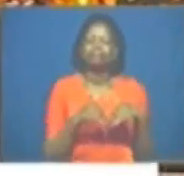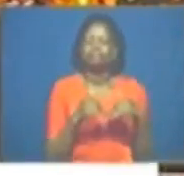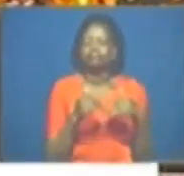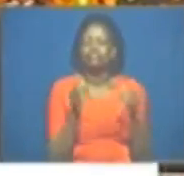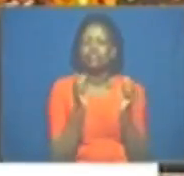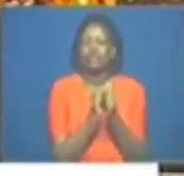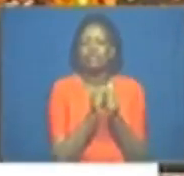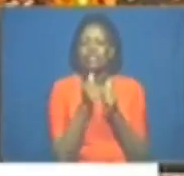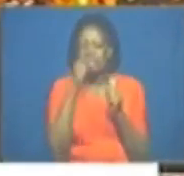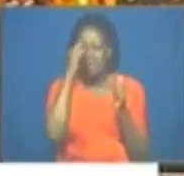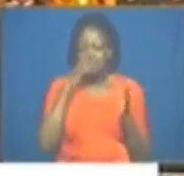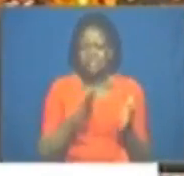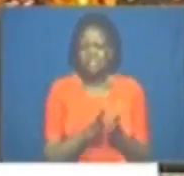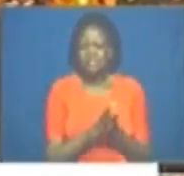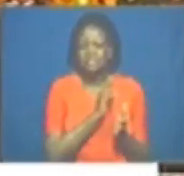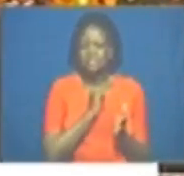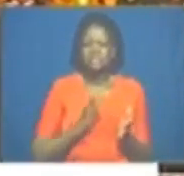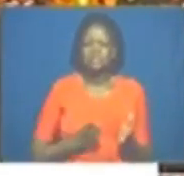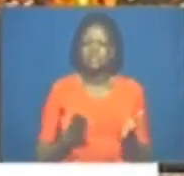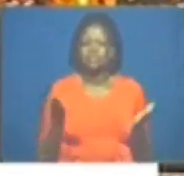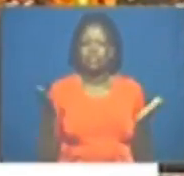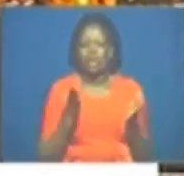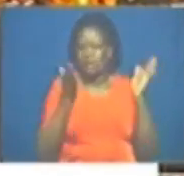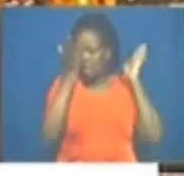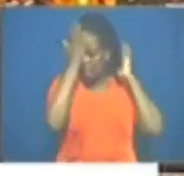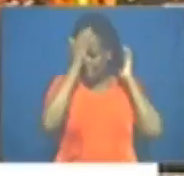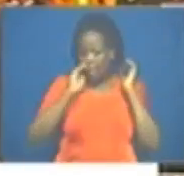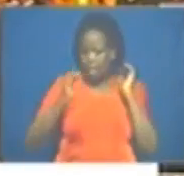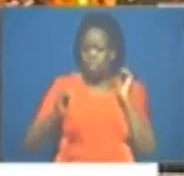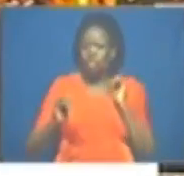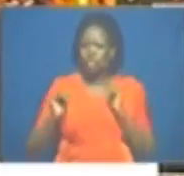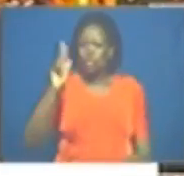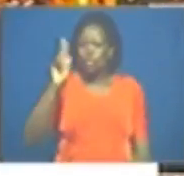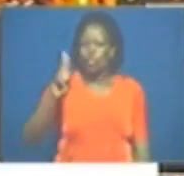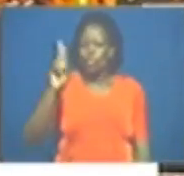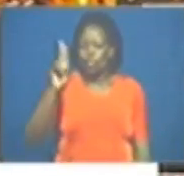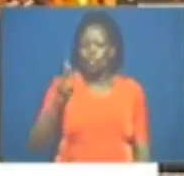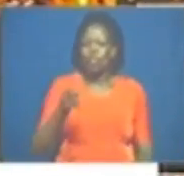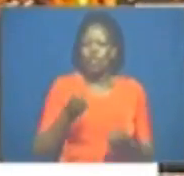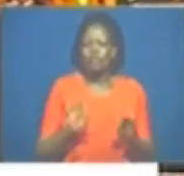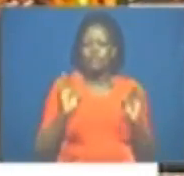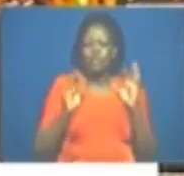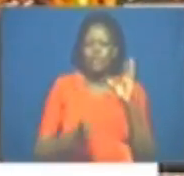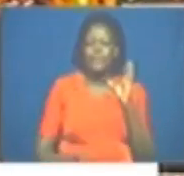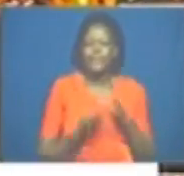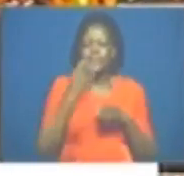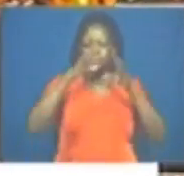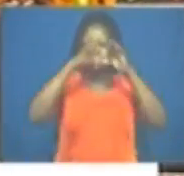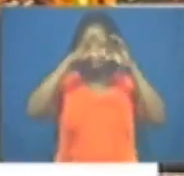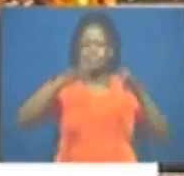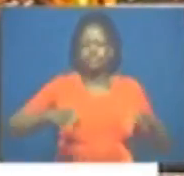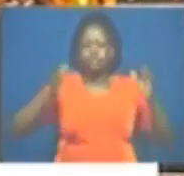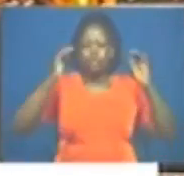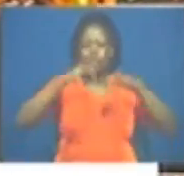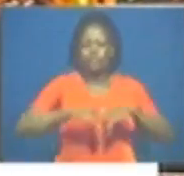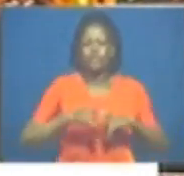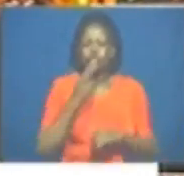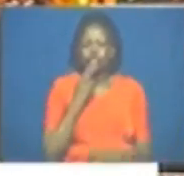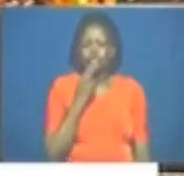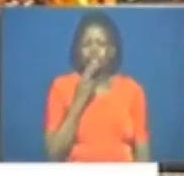devolution conference in Kakamega County. President Uhuru Kenyatta will officially open the devolution conference on